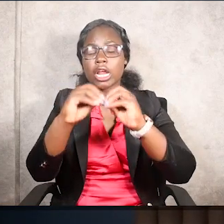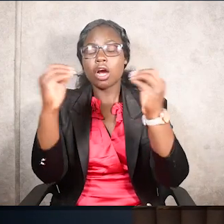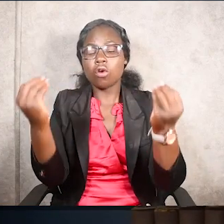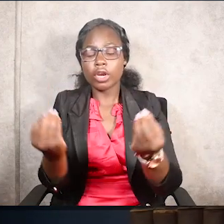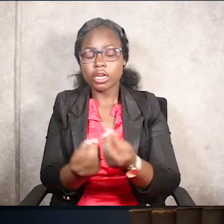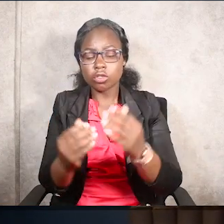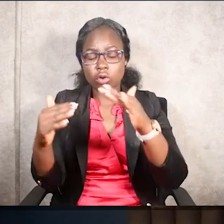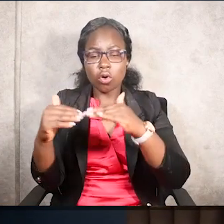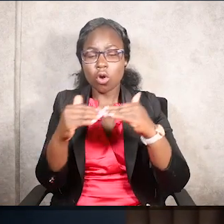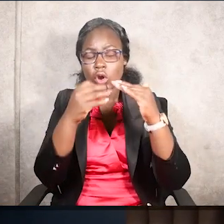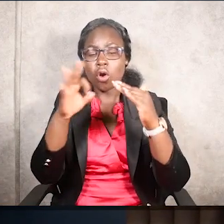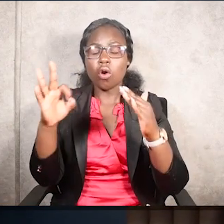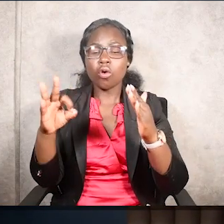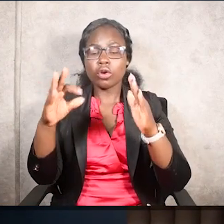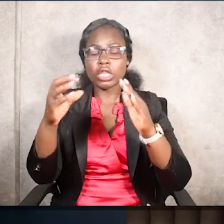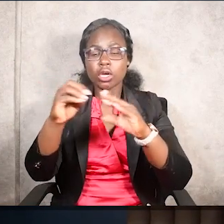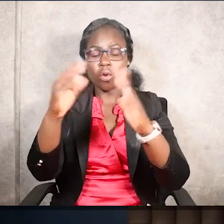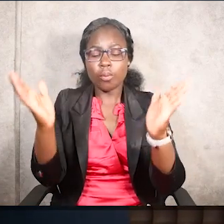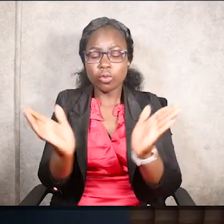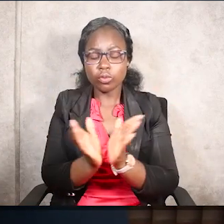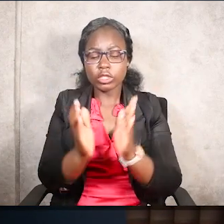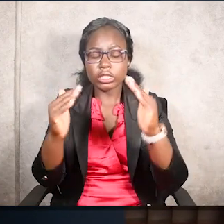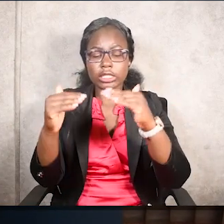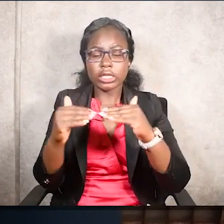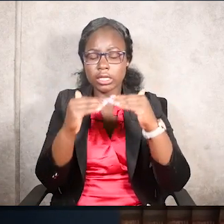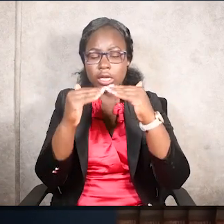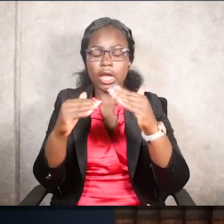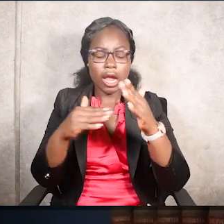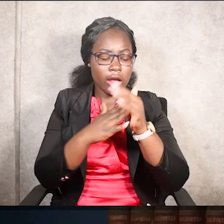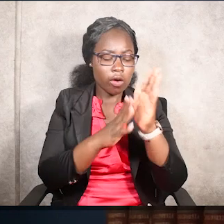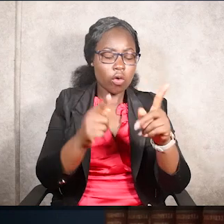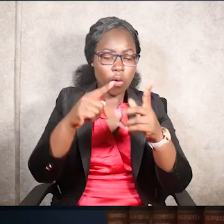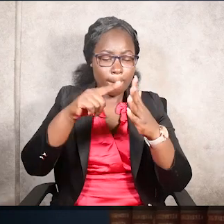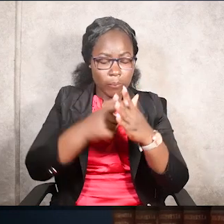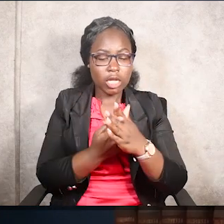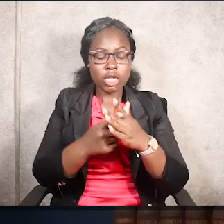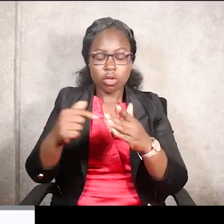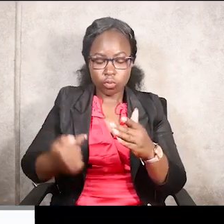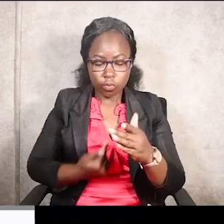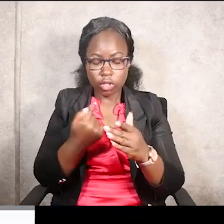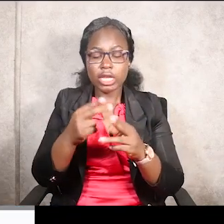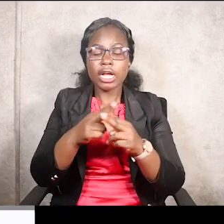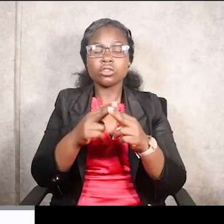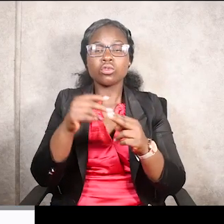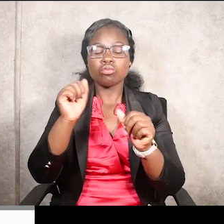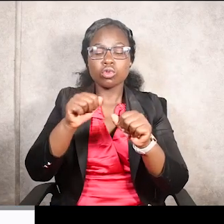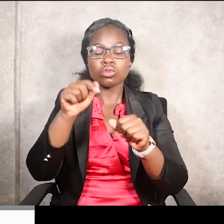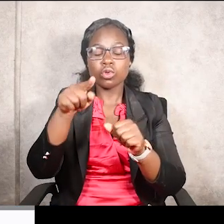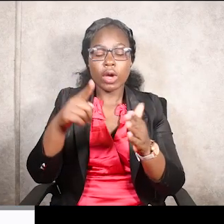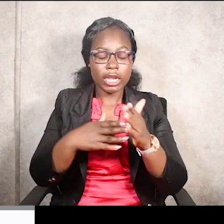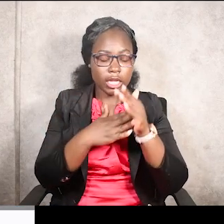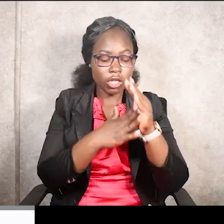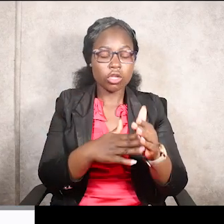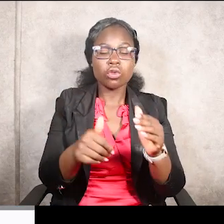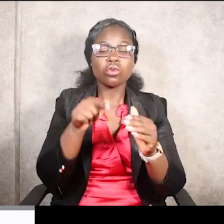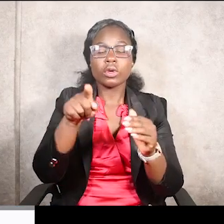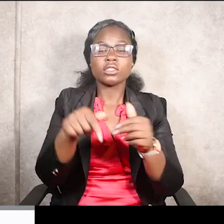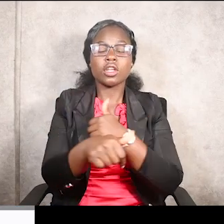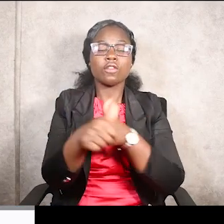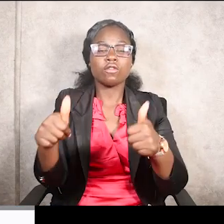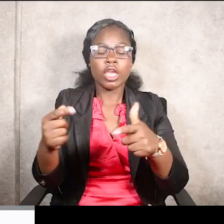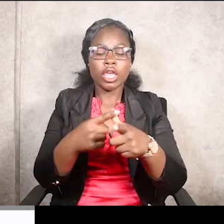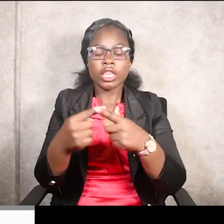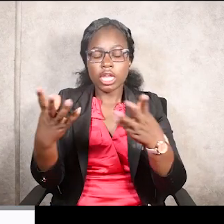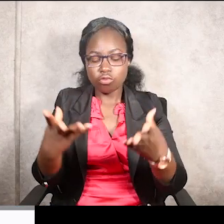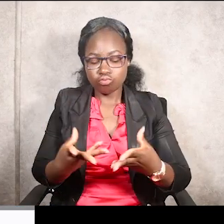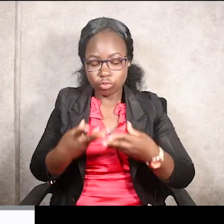organizational level or community leadership level. Leadership begins with self. As soon as you're able to lead yourself properly, then it becomes very